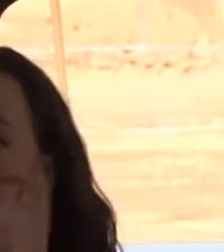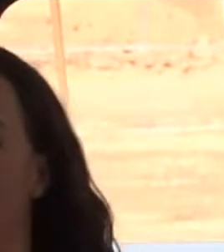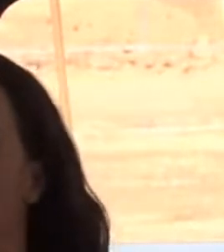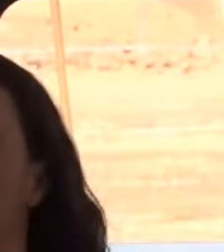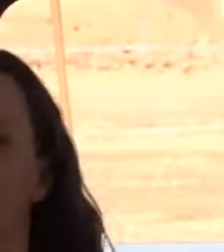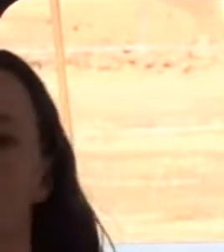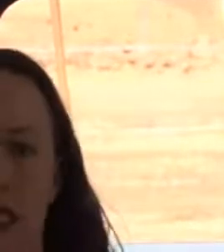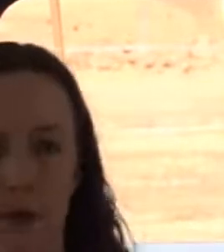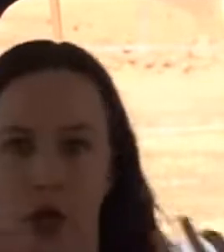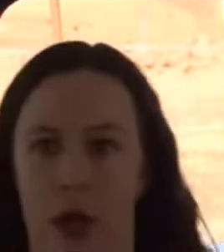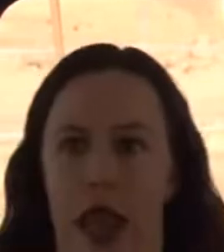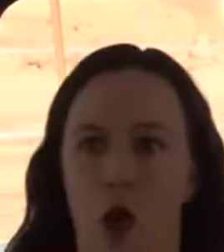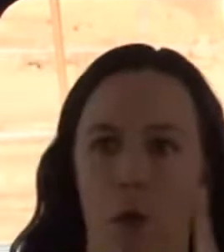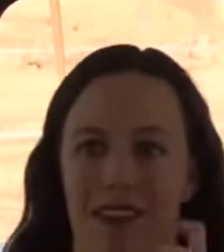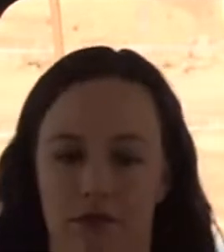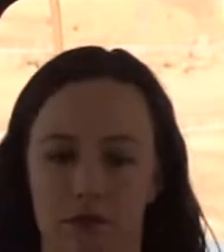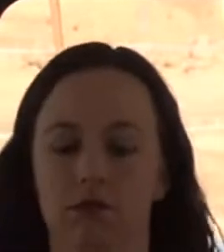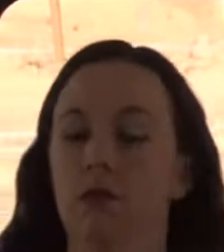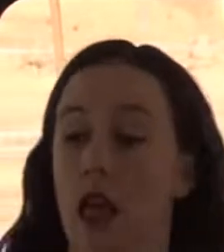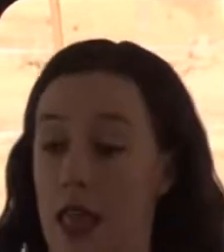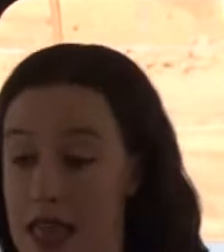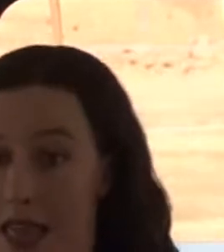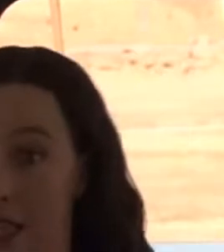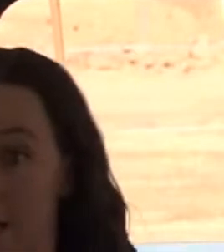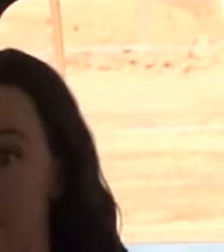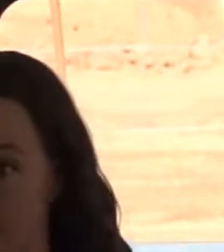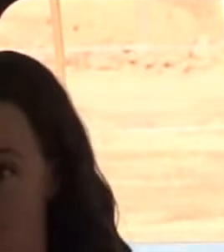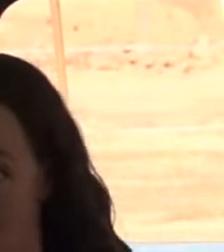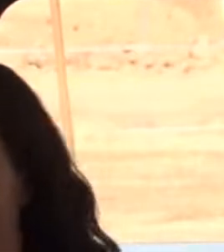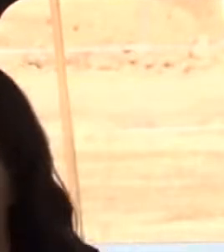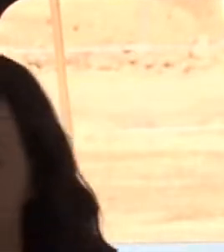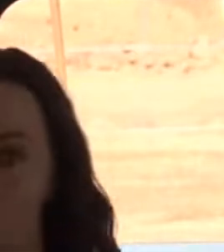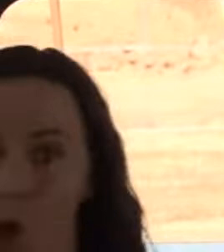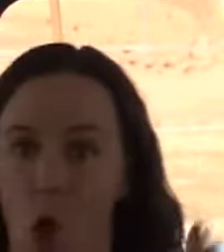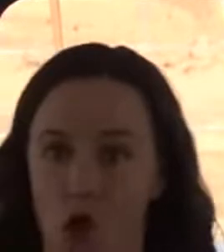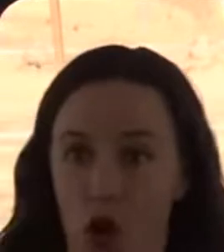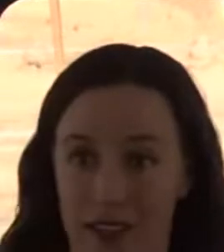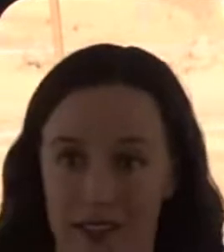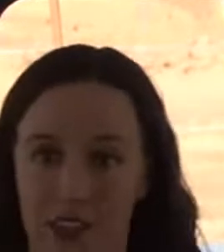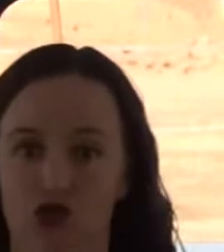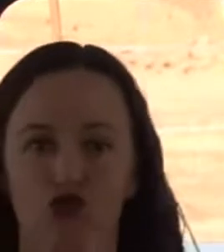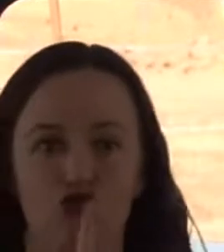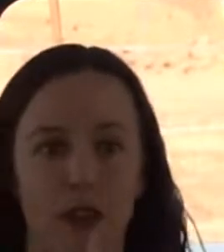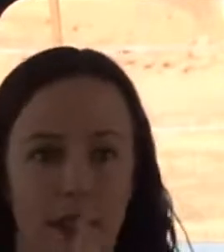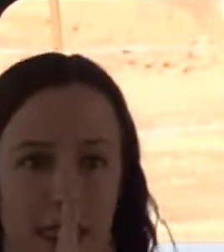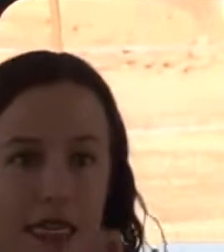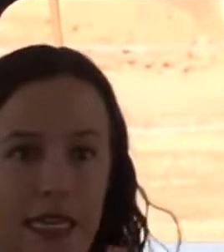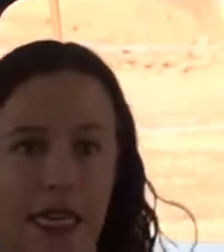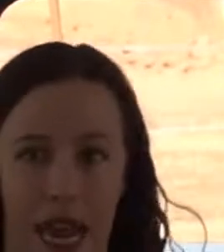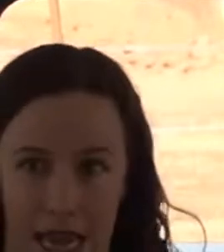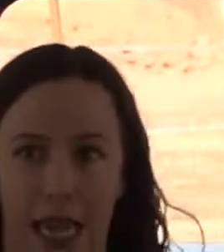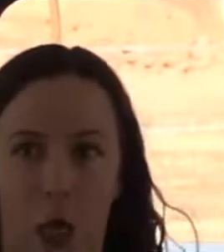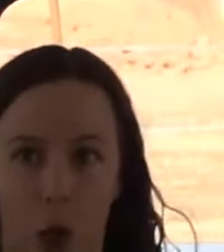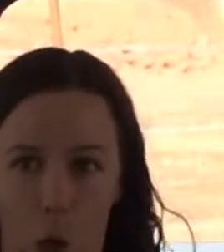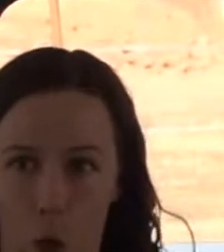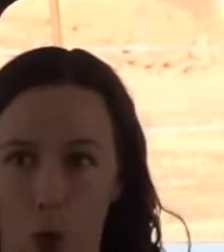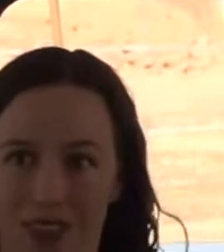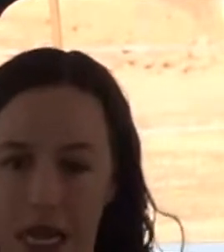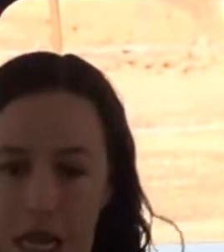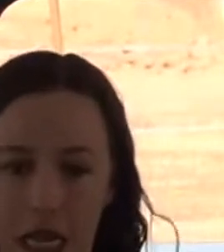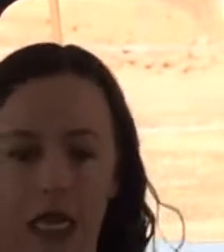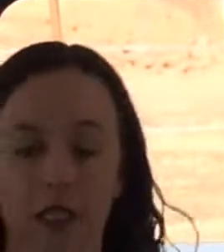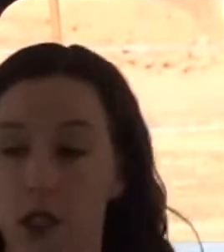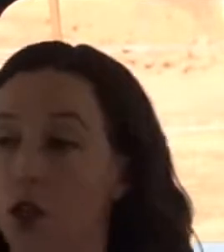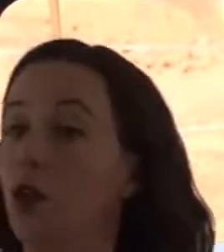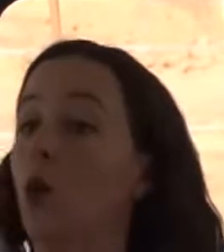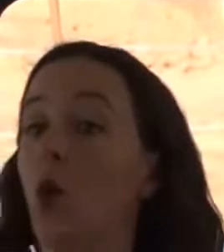pandemic. This college and all of the colleges, State Center Community College, are really dedicated to your needs. And so as we build this building,